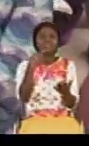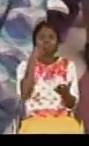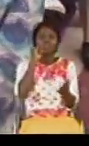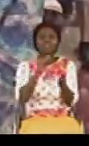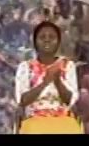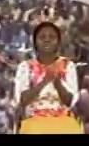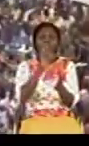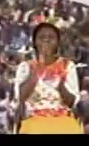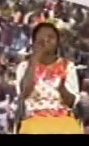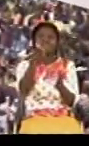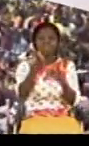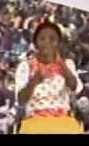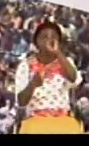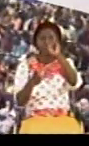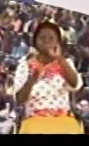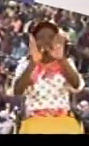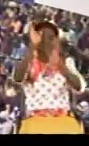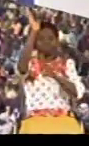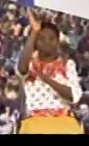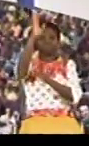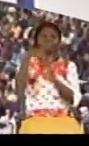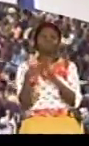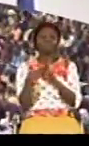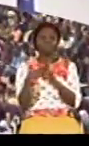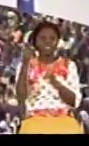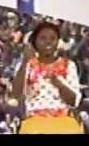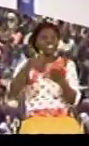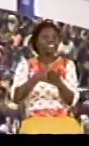that? A new day must